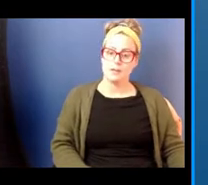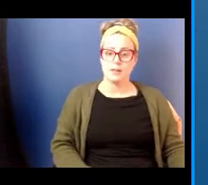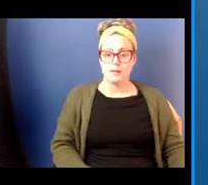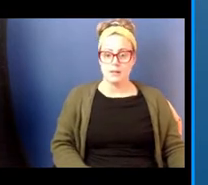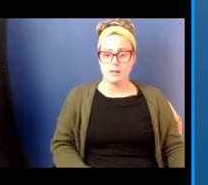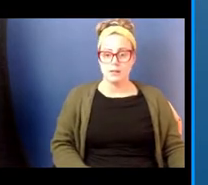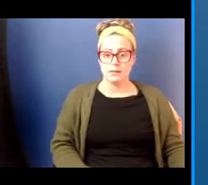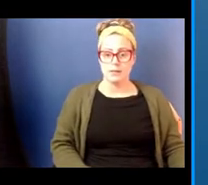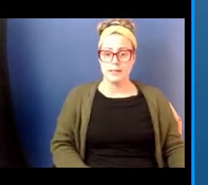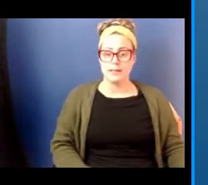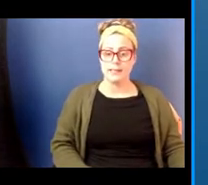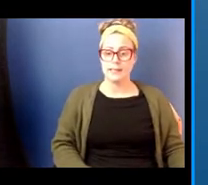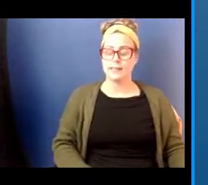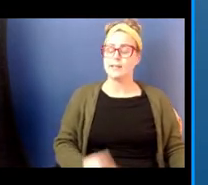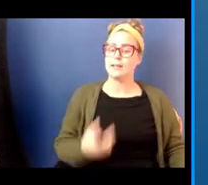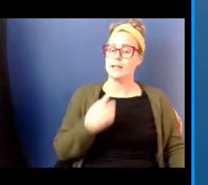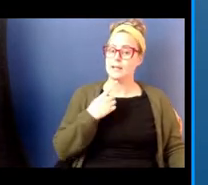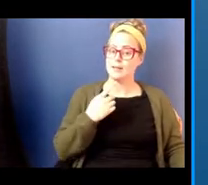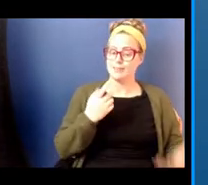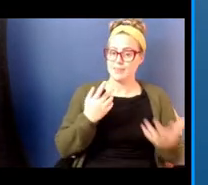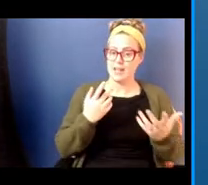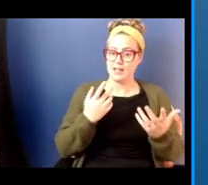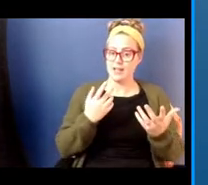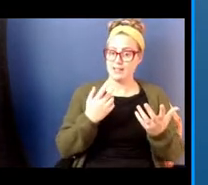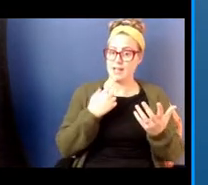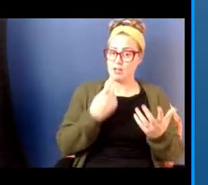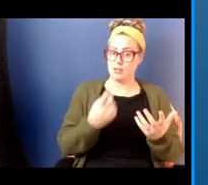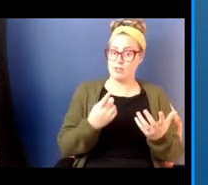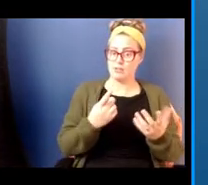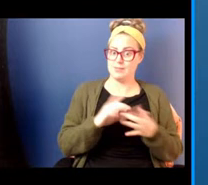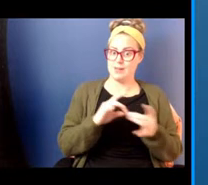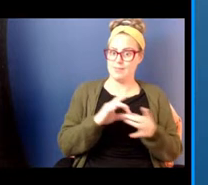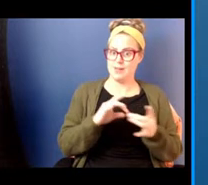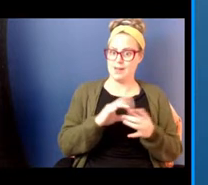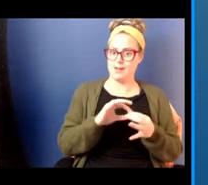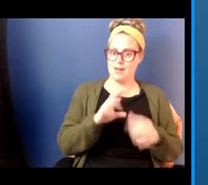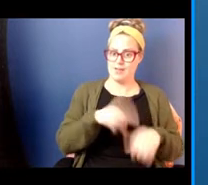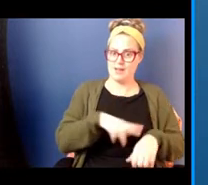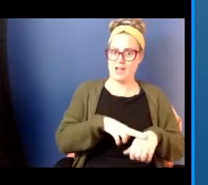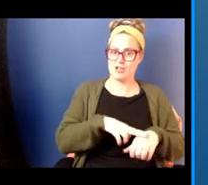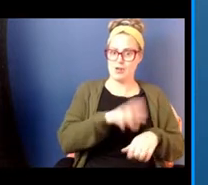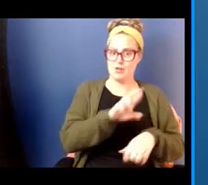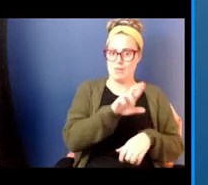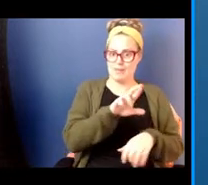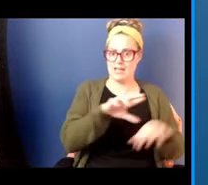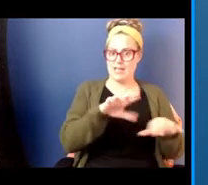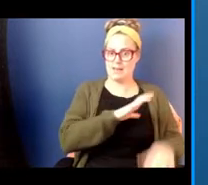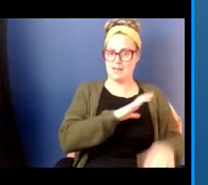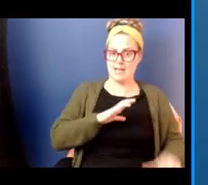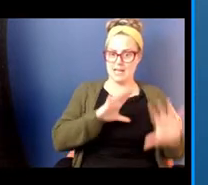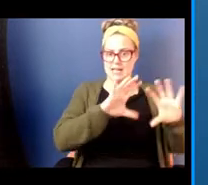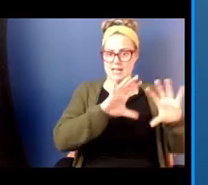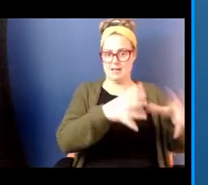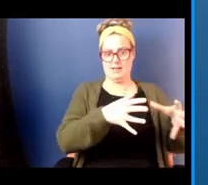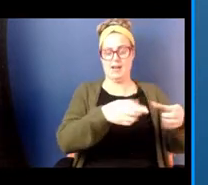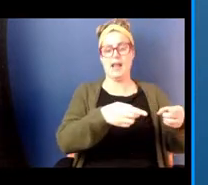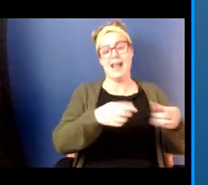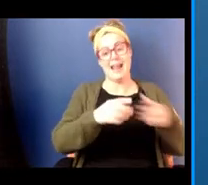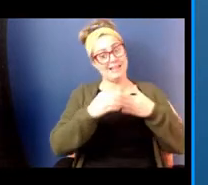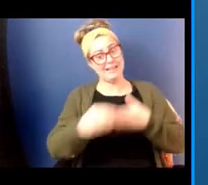current status of the Republican National Committee and it leads to the Divergence that you've just highlighted